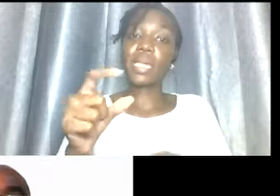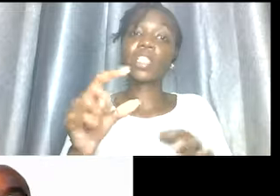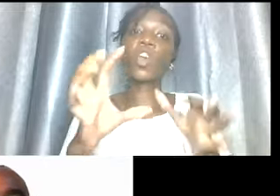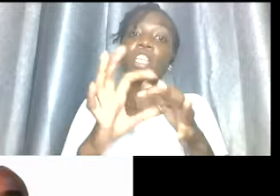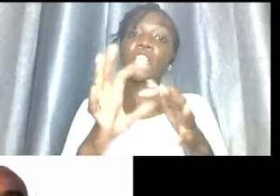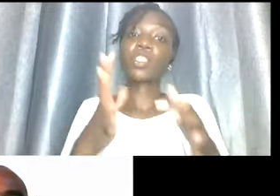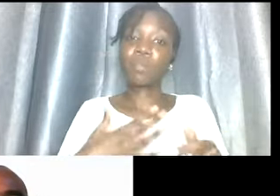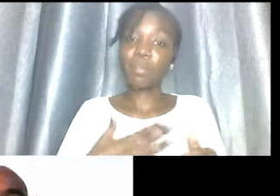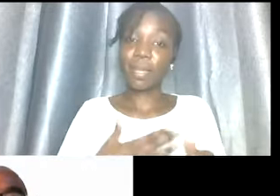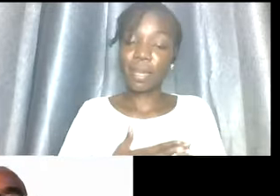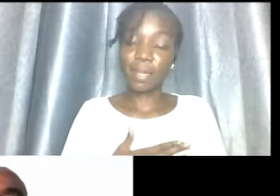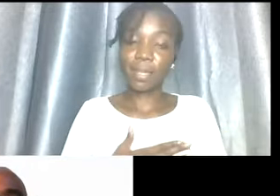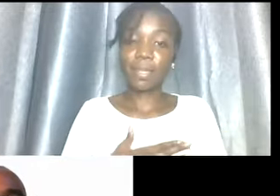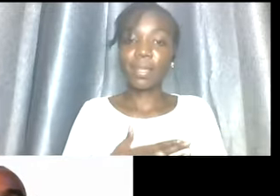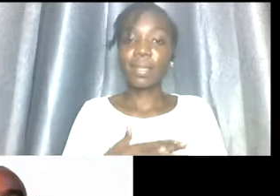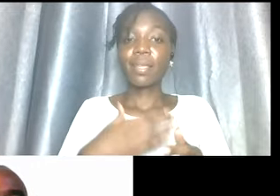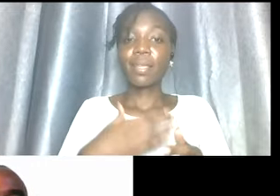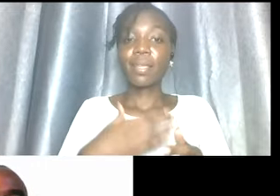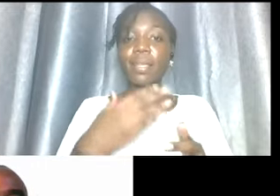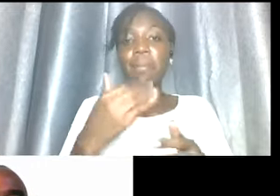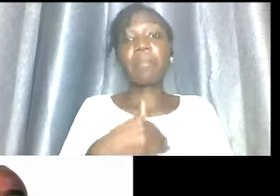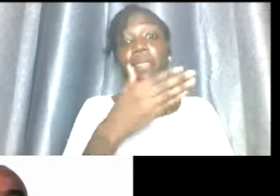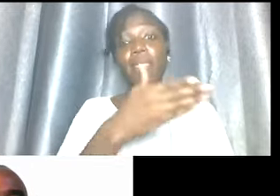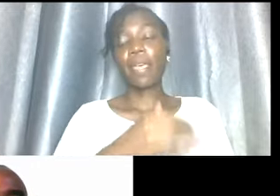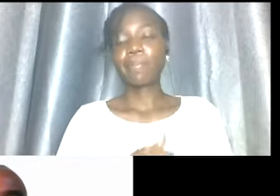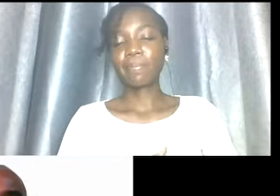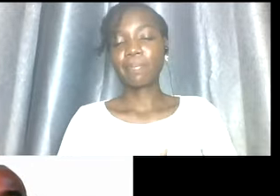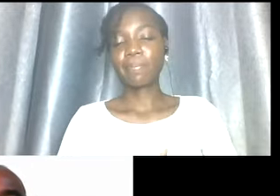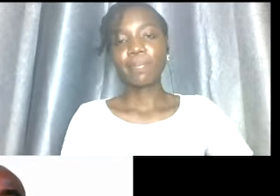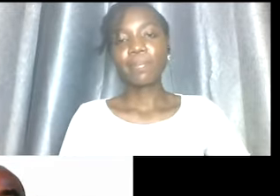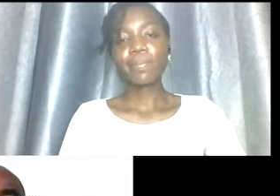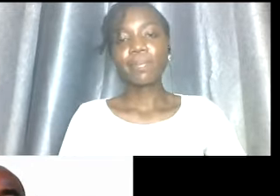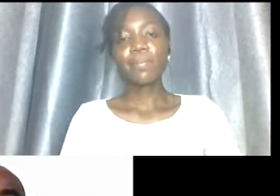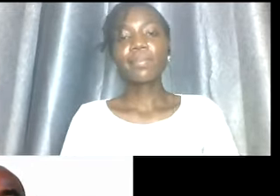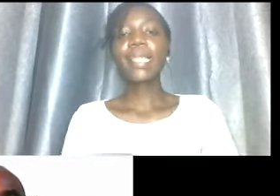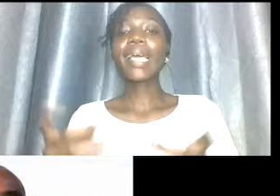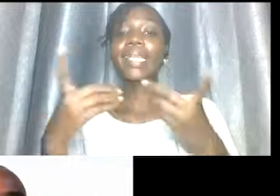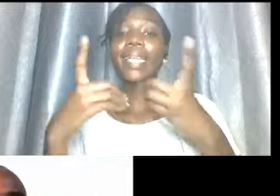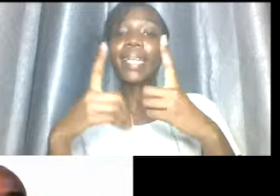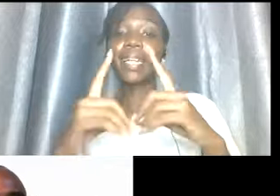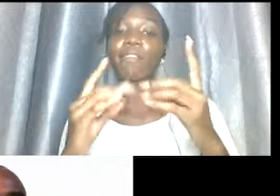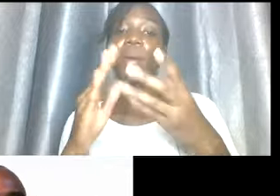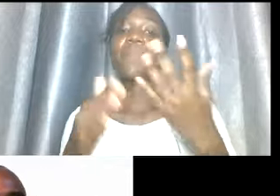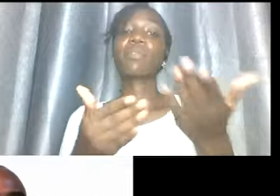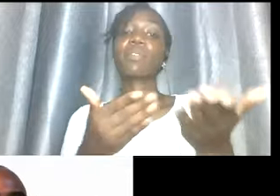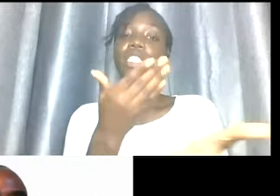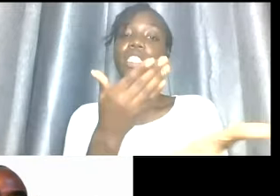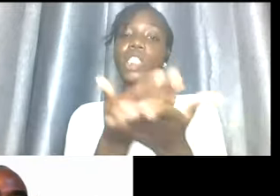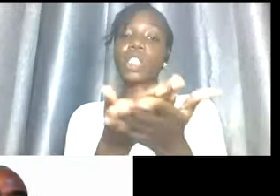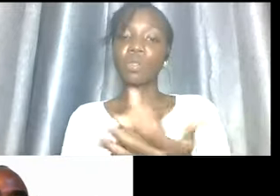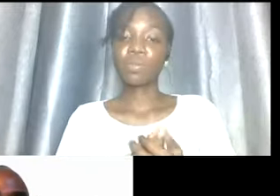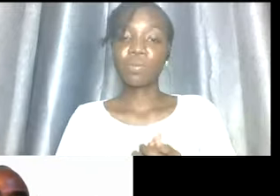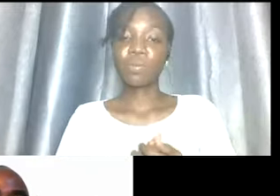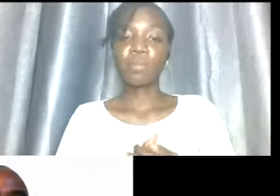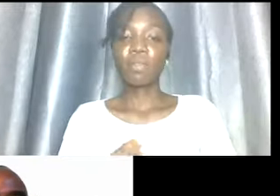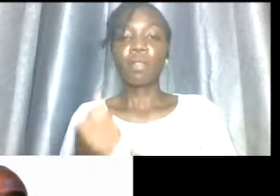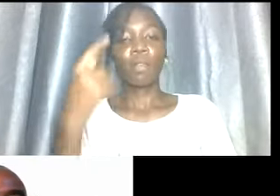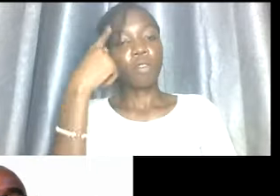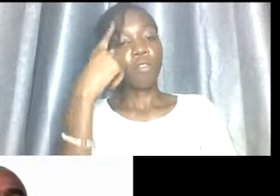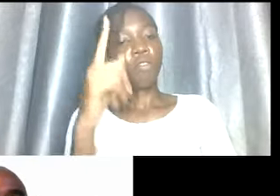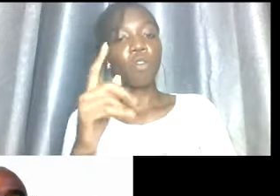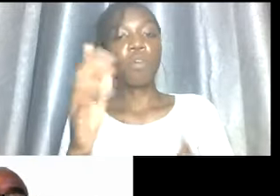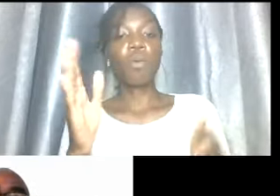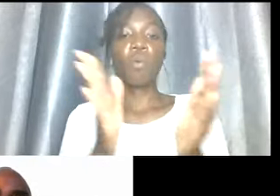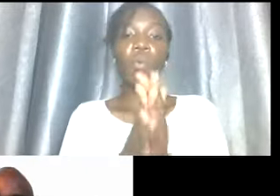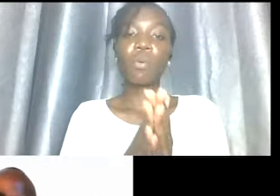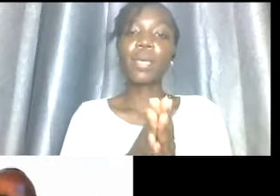attended Toastmasters meeting, and here I am delivering a presentation with a